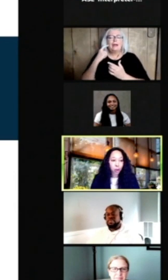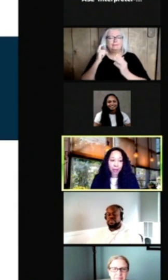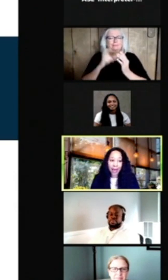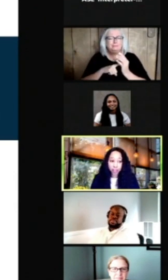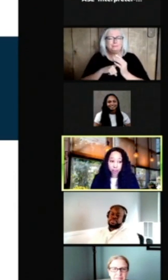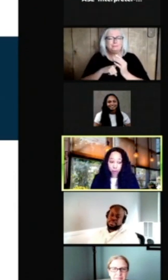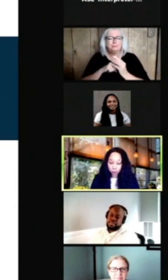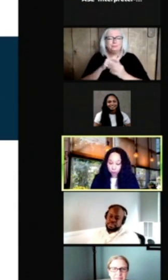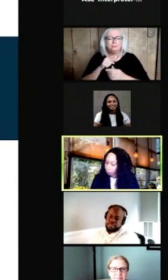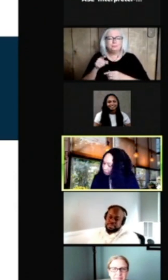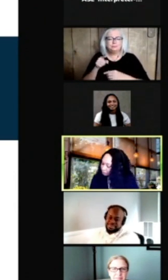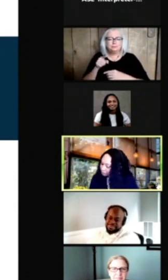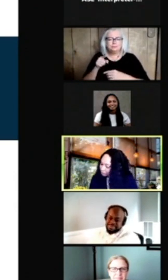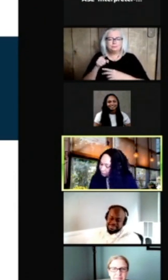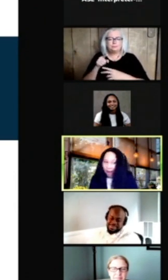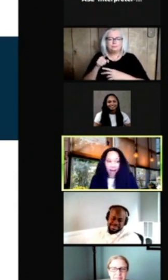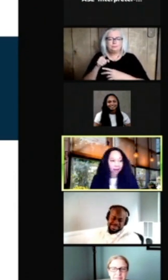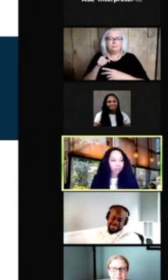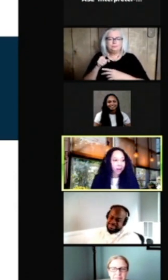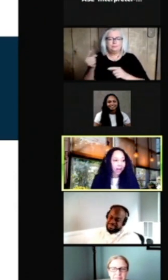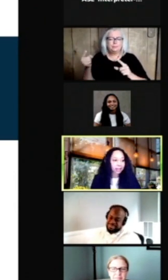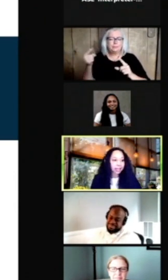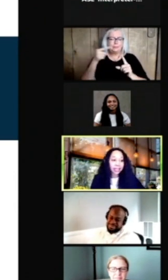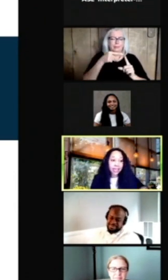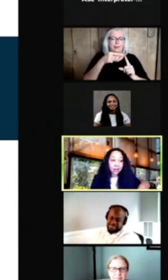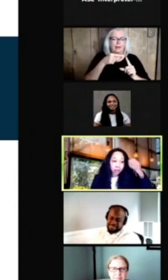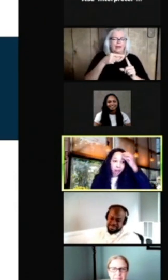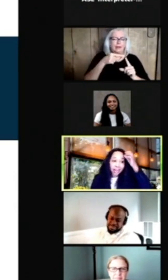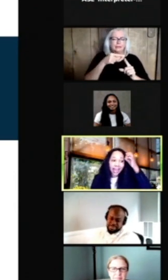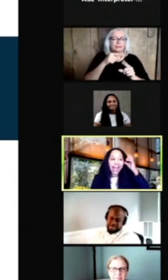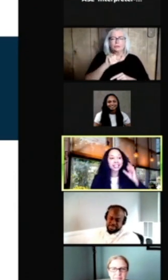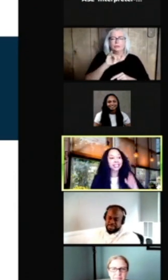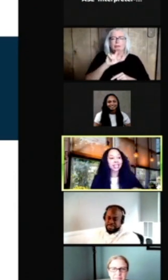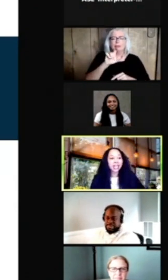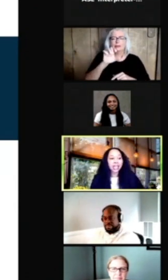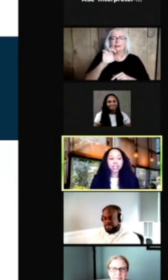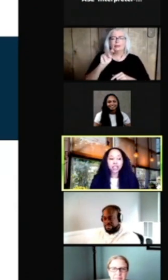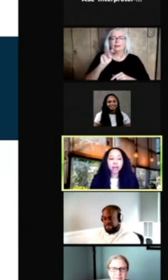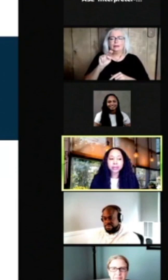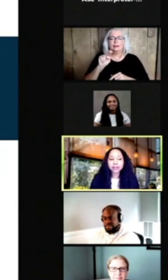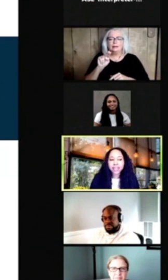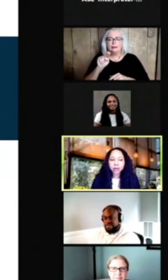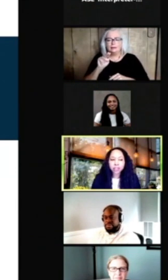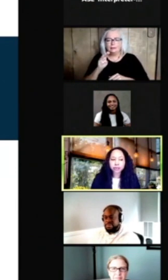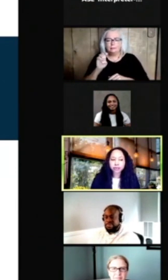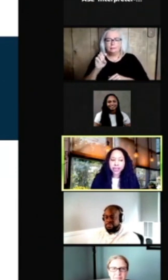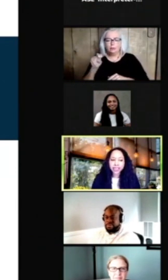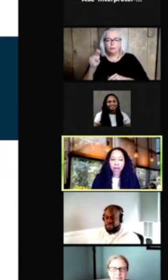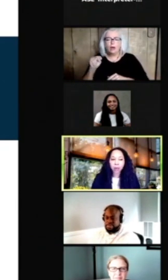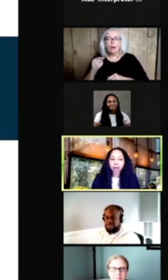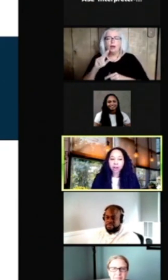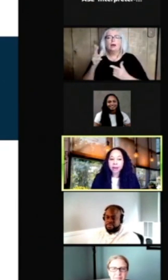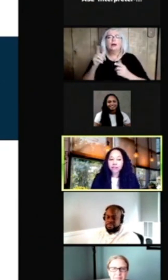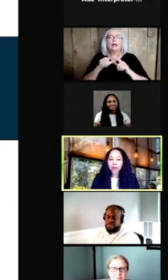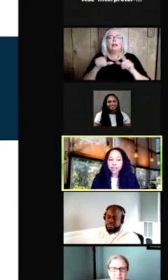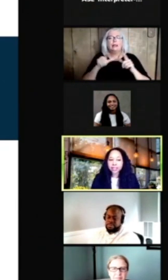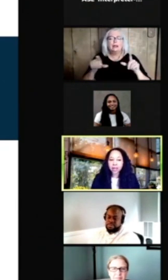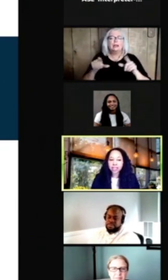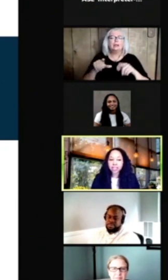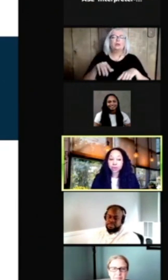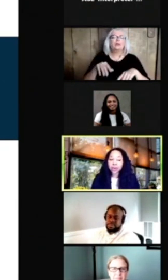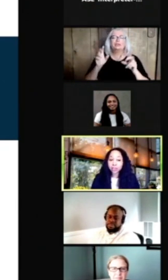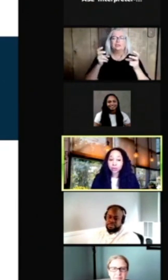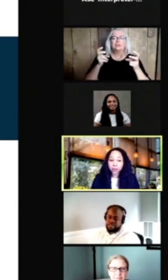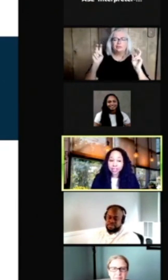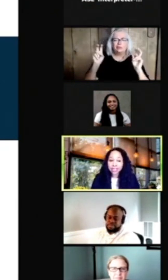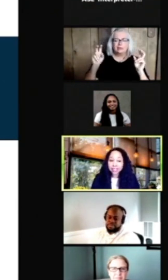we'll go back to the Lillian Moran asks, in terms of language or phrasing, I wonder about focusing